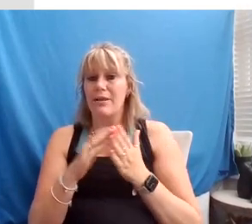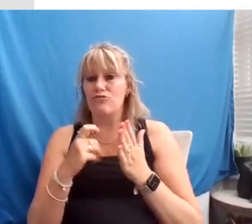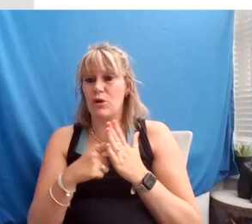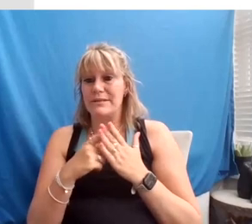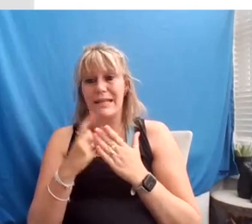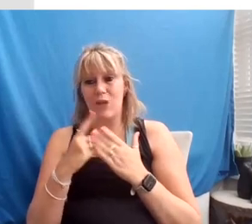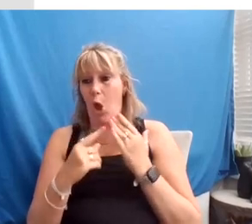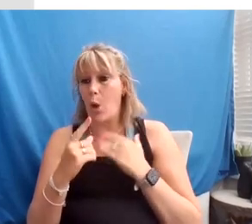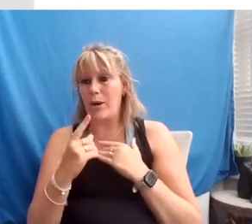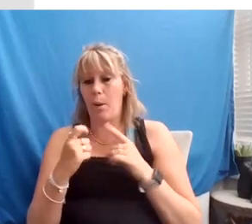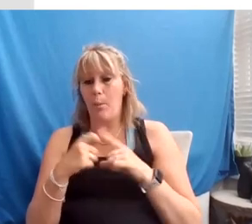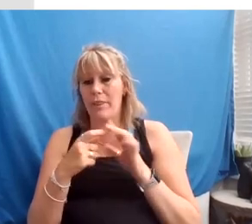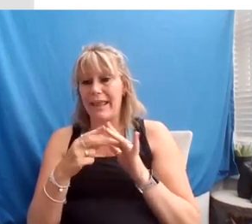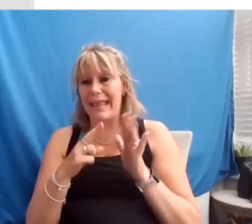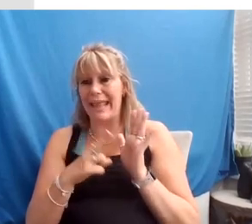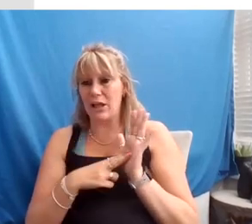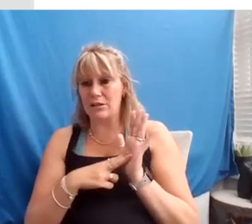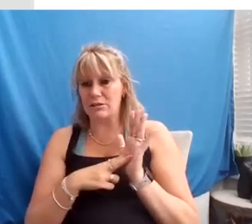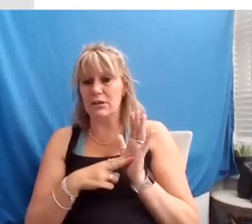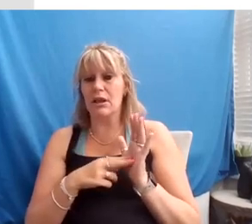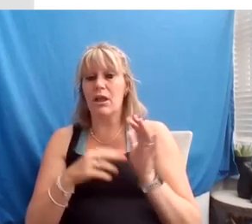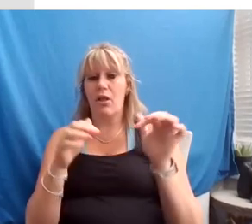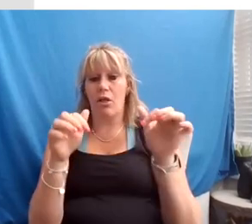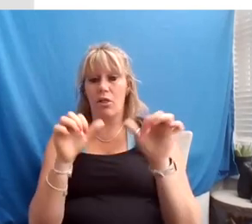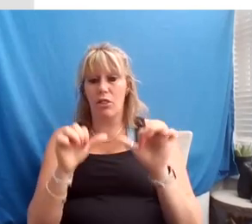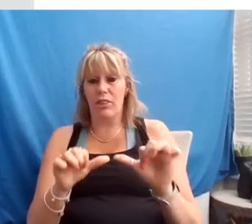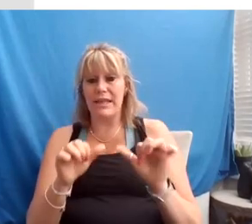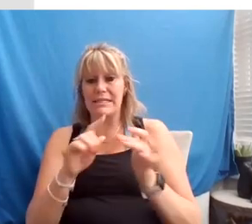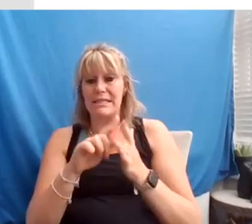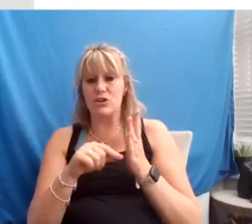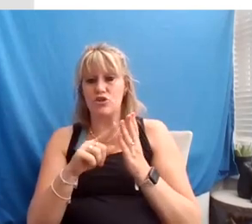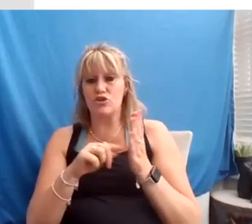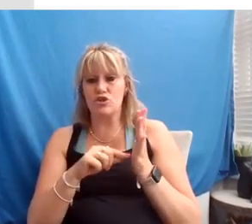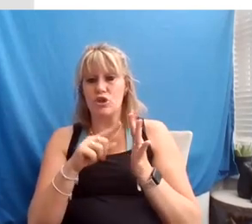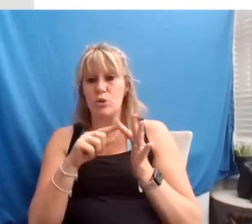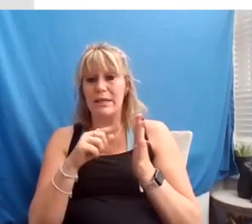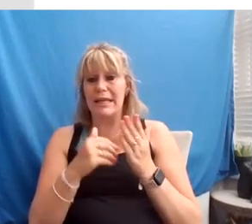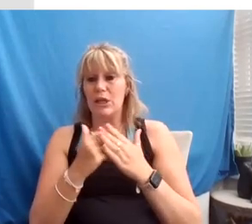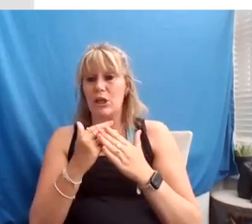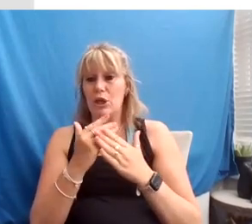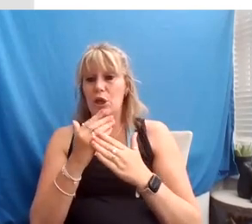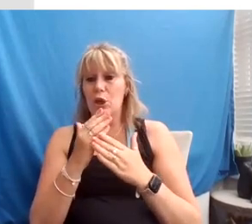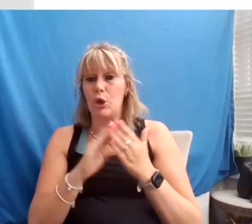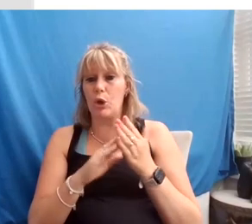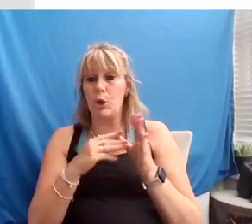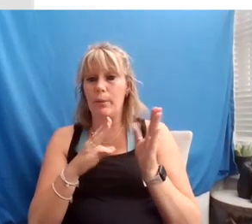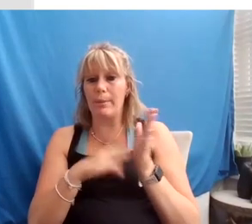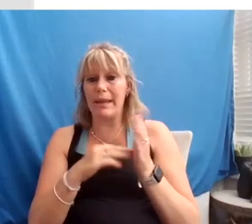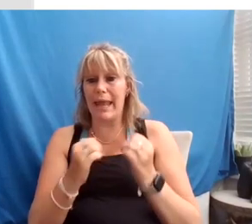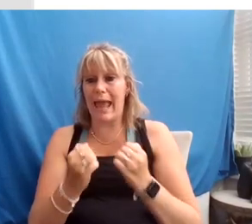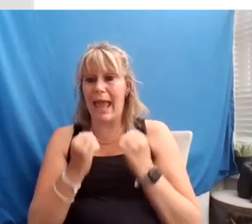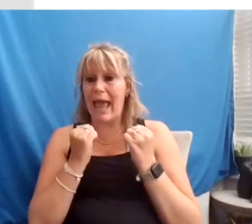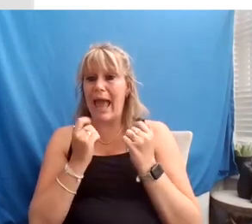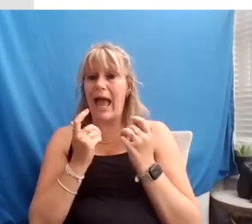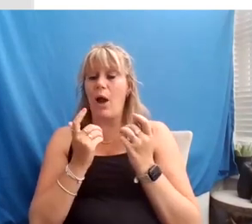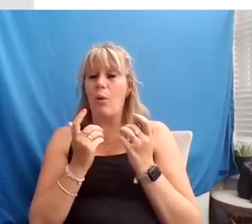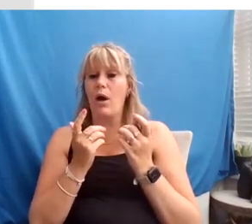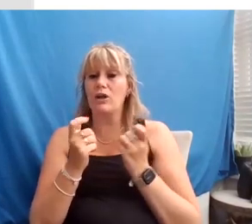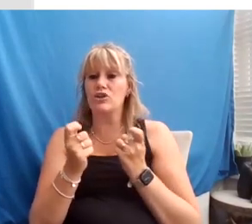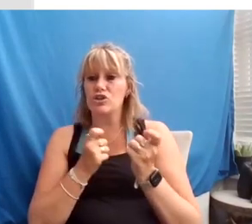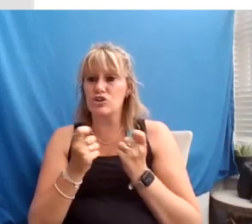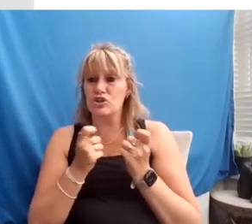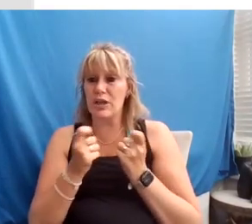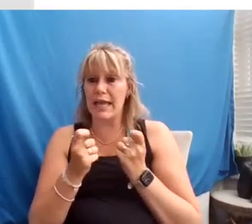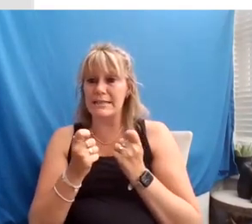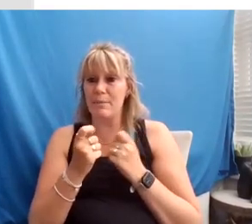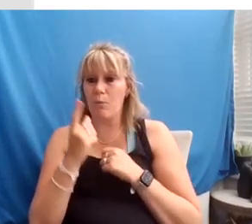lovely air-dried clay. This is Julie Newman, our chair's digital piece, but because we've only got a minute left, I'm not going to ask